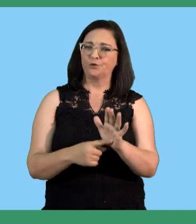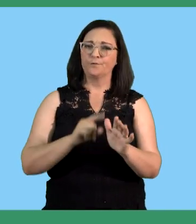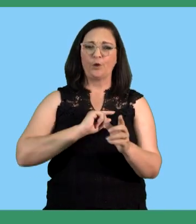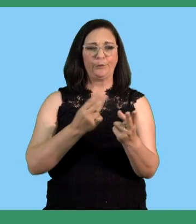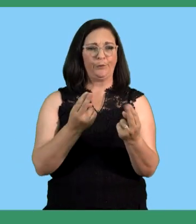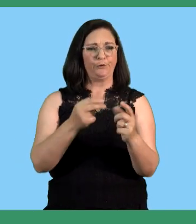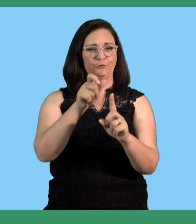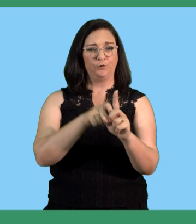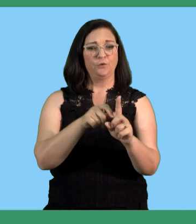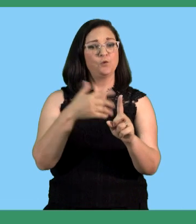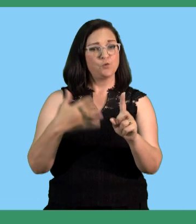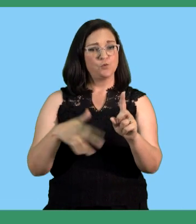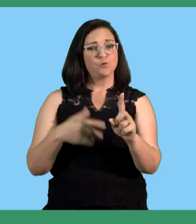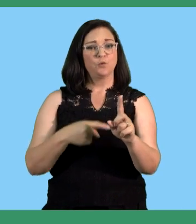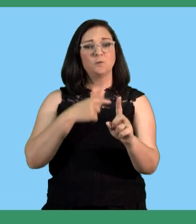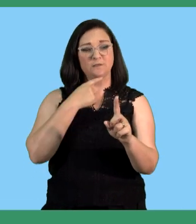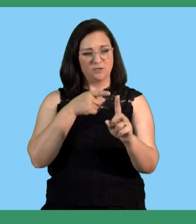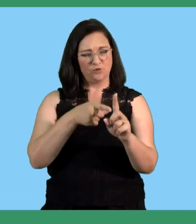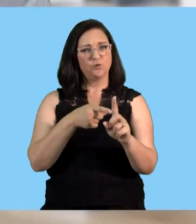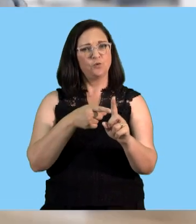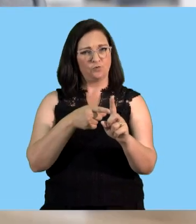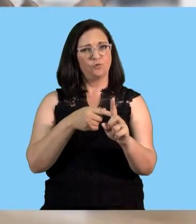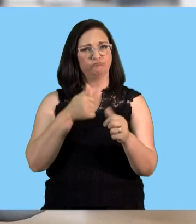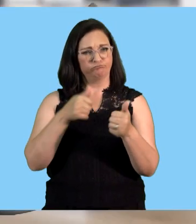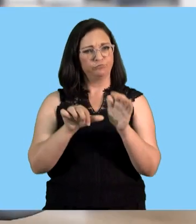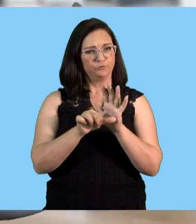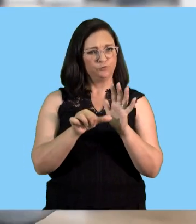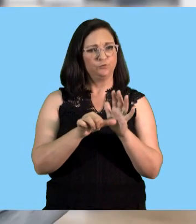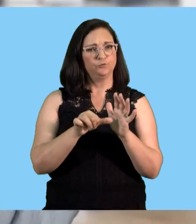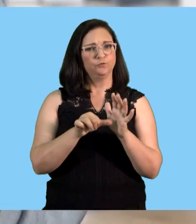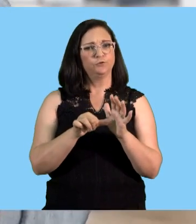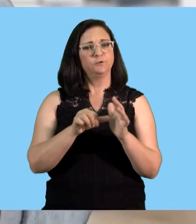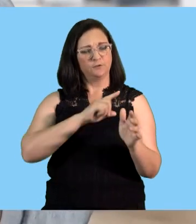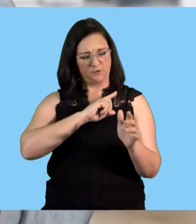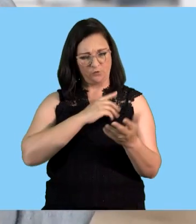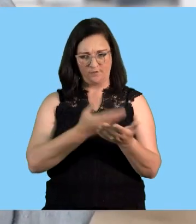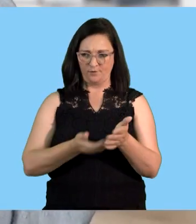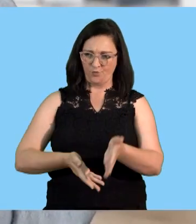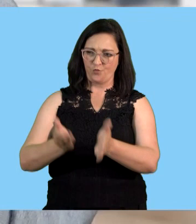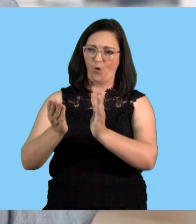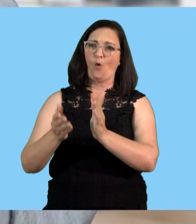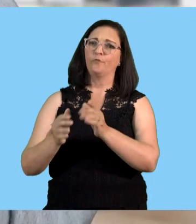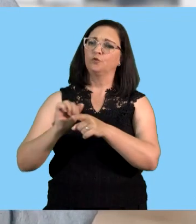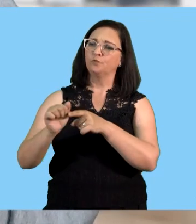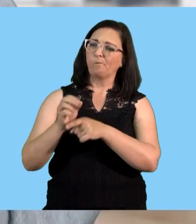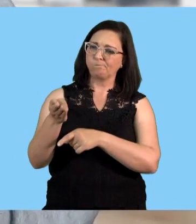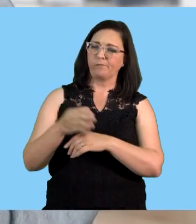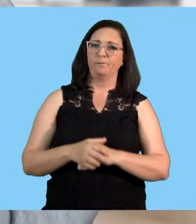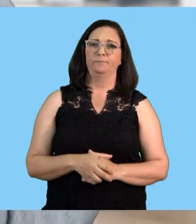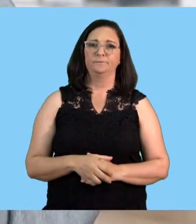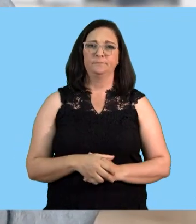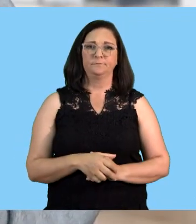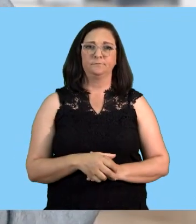take you for training, it says a lot about you to say we value you as an employee, and that is why we want to develop you.